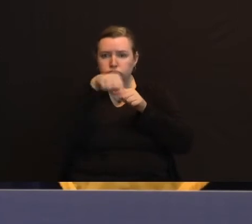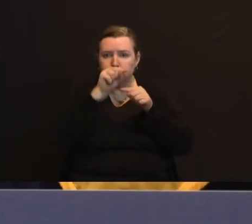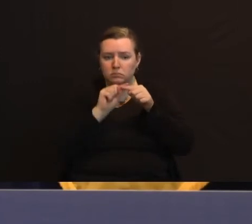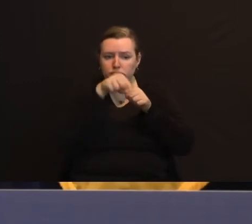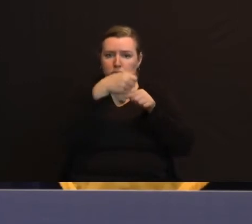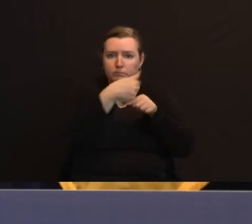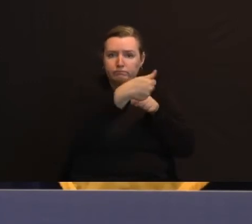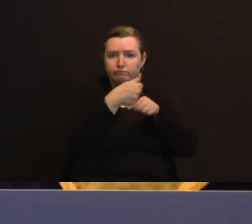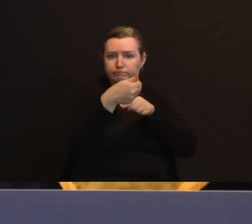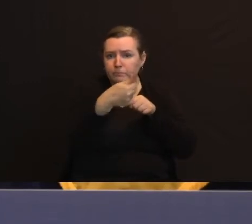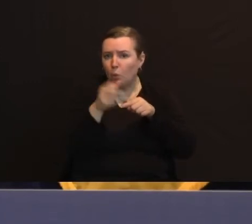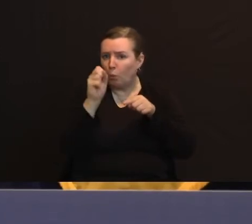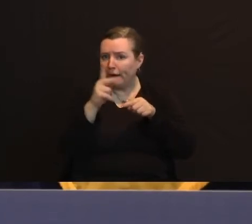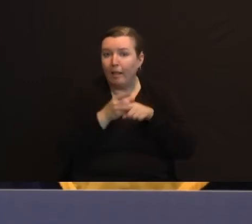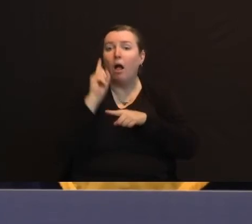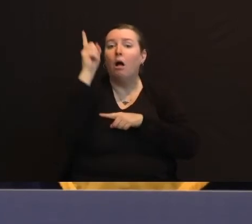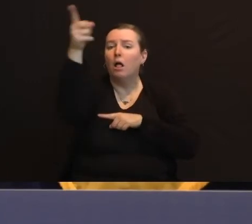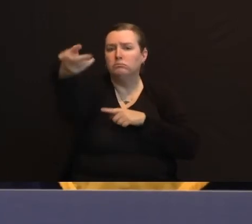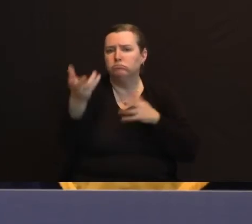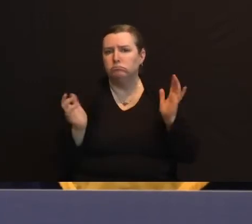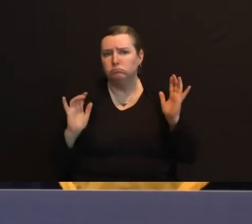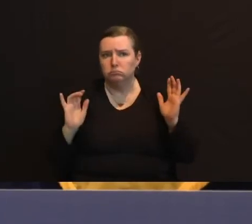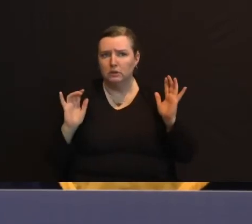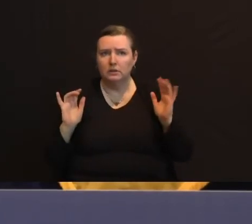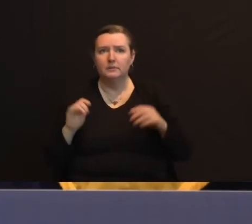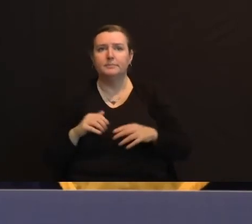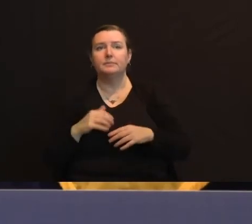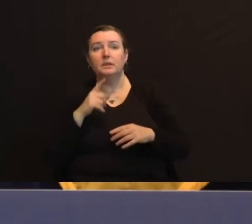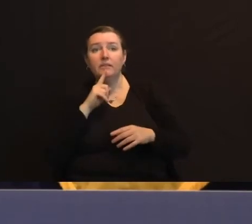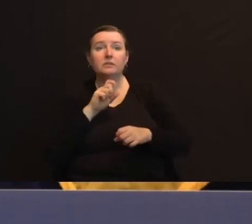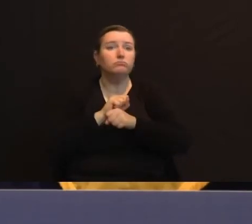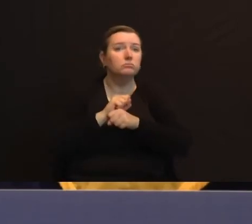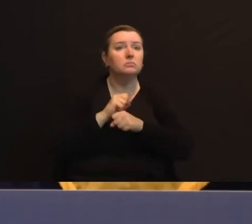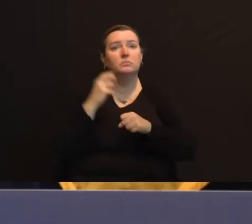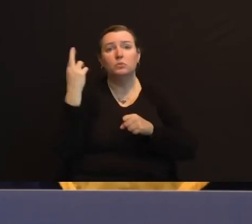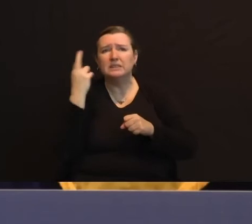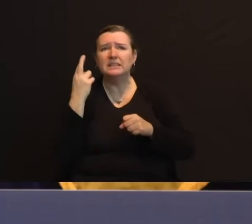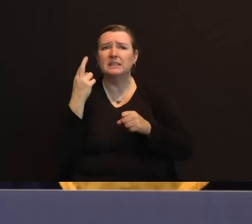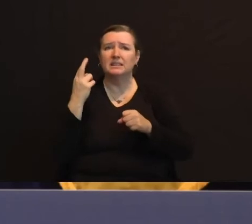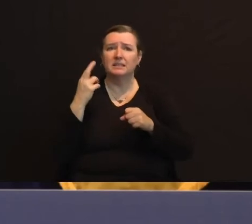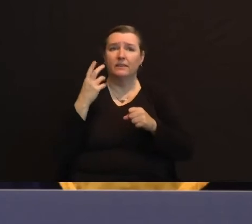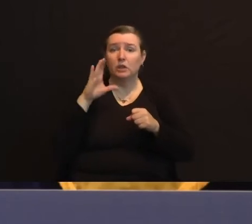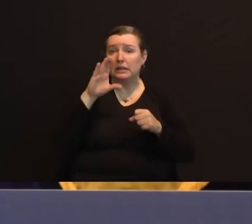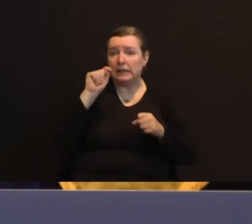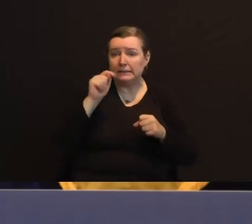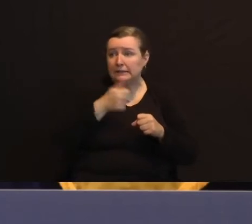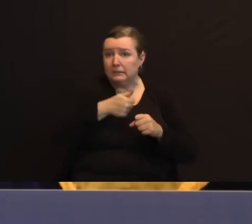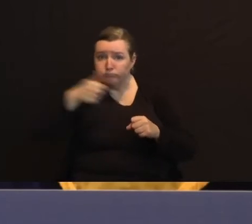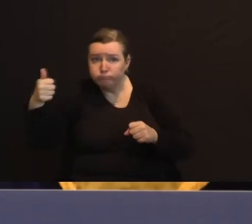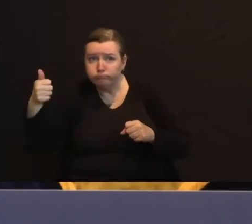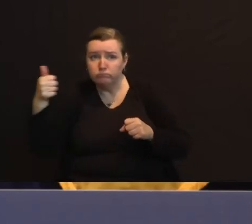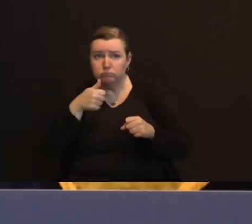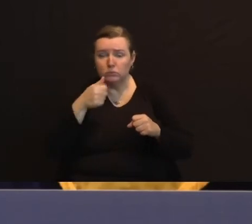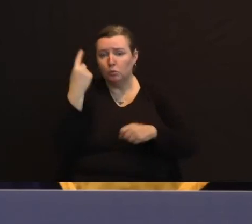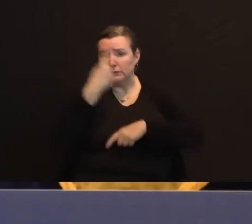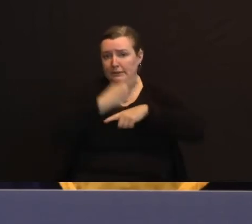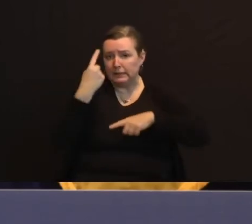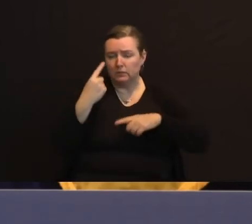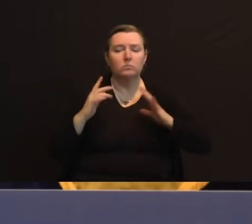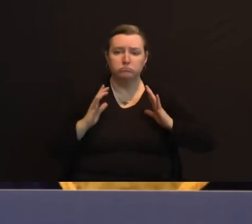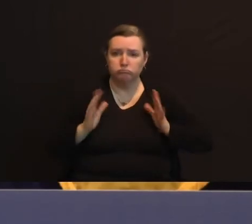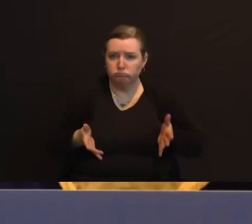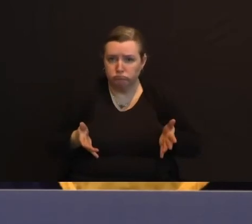to, I'm going to pick Connecticut, and you need to do that to and fro within a given day, clearly that's